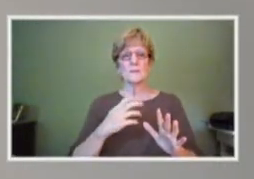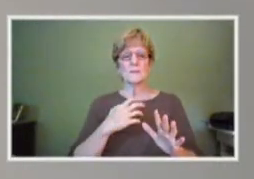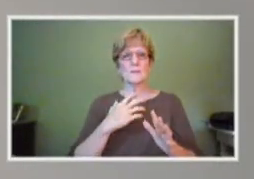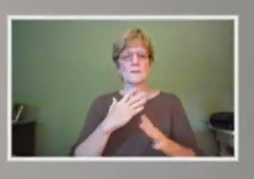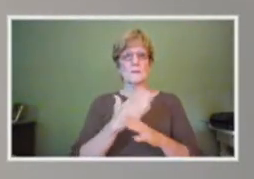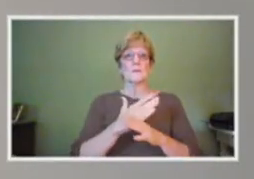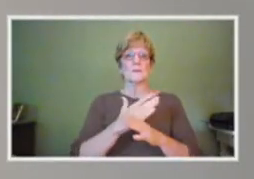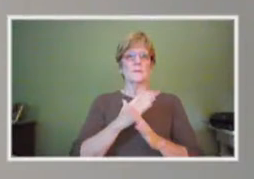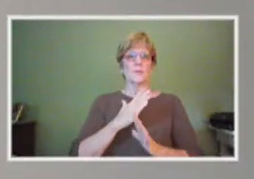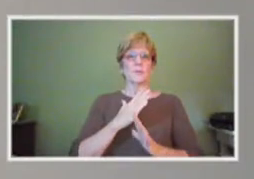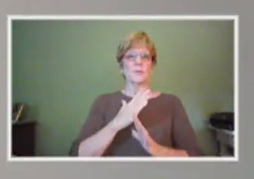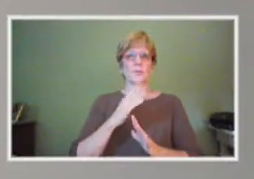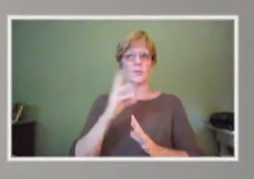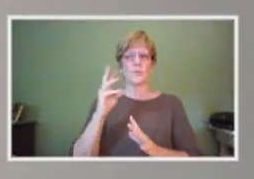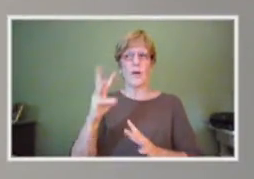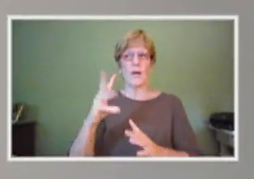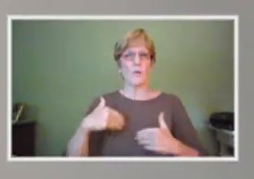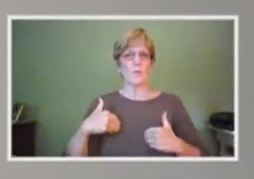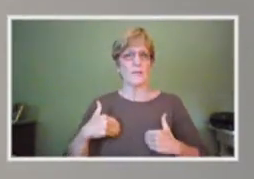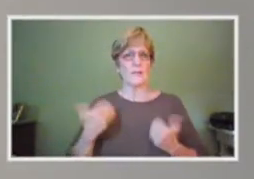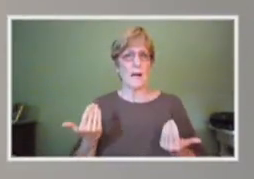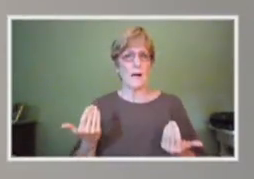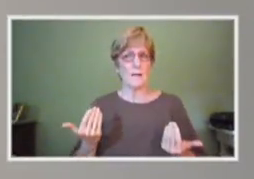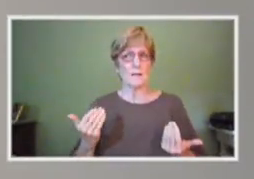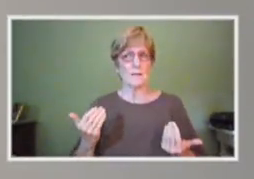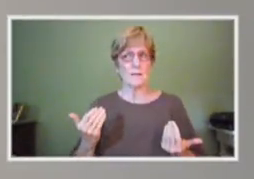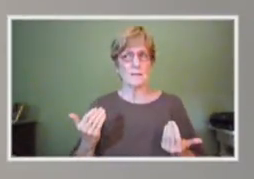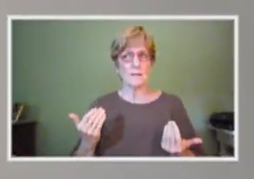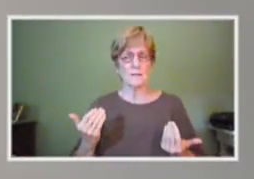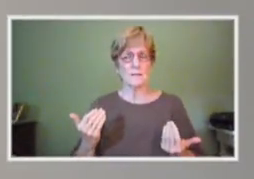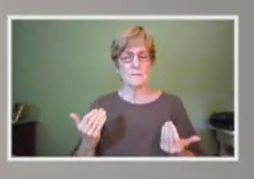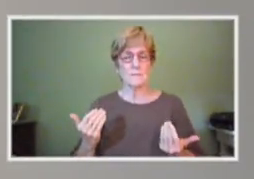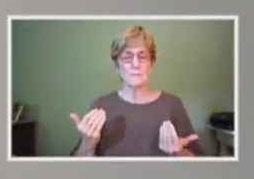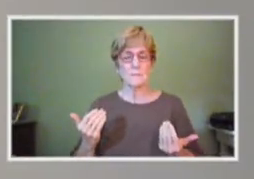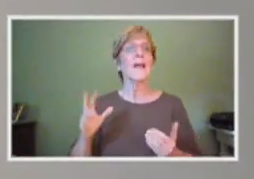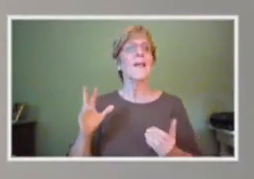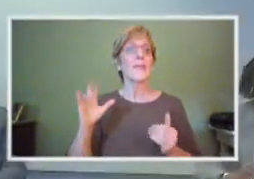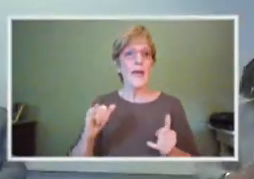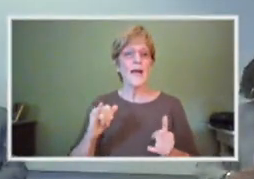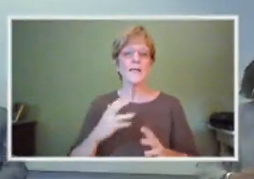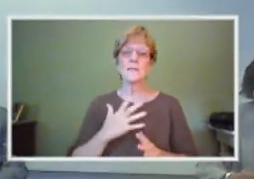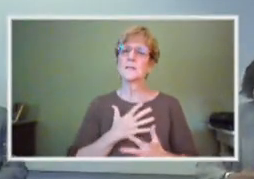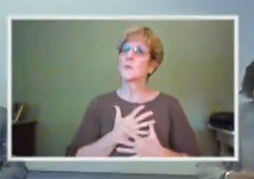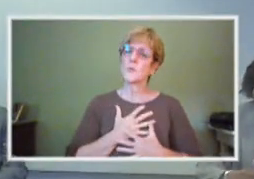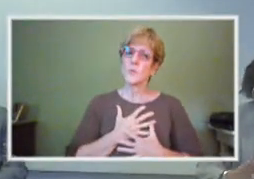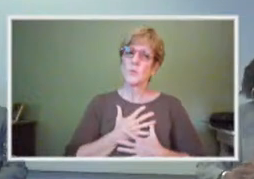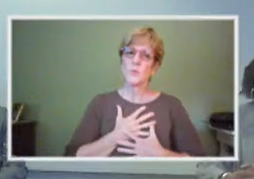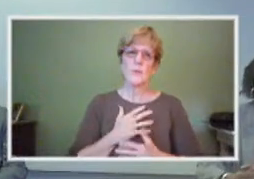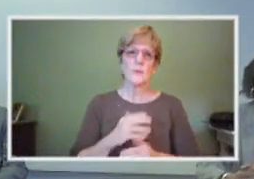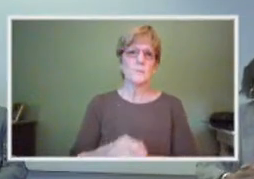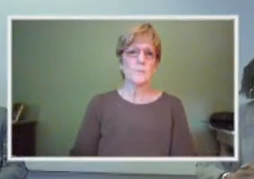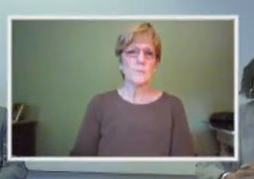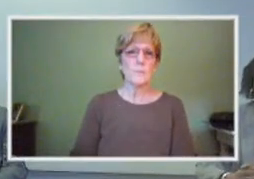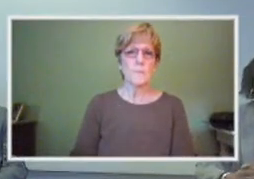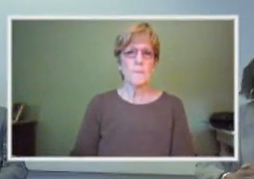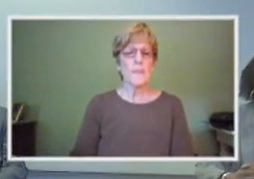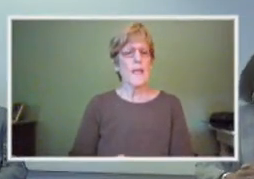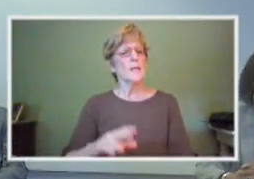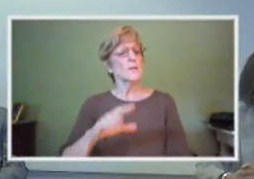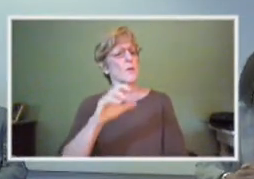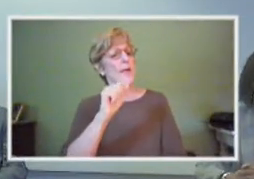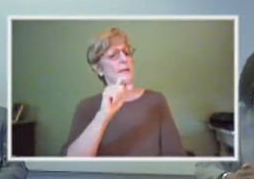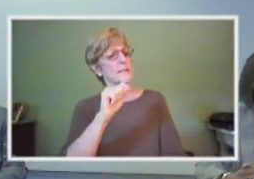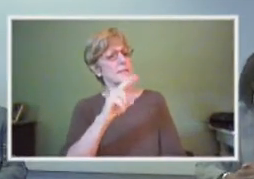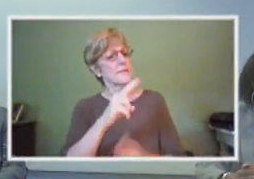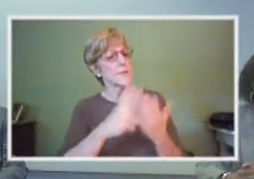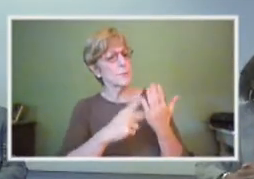getting within our communities. So that's a concern. And then I had a question about the ATV program. You